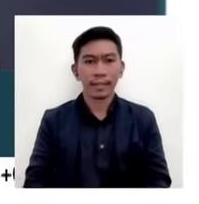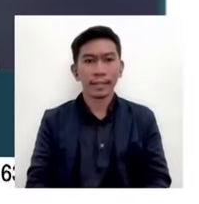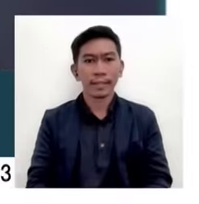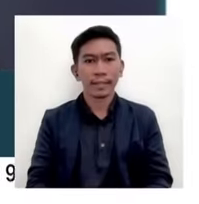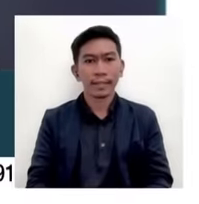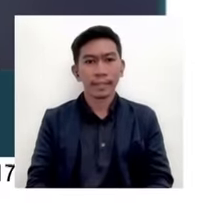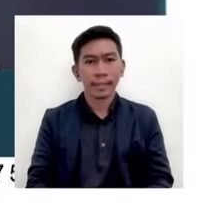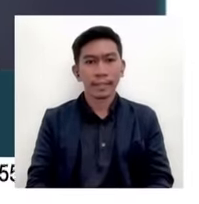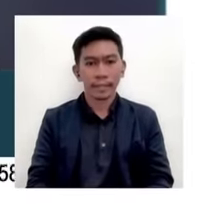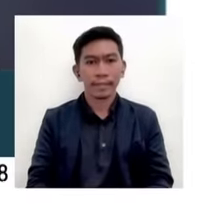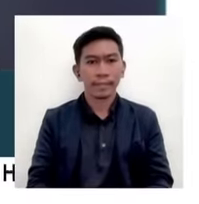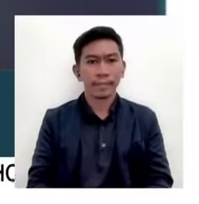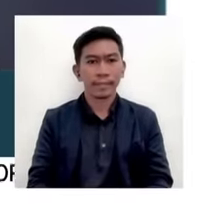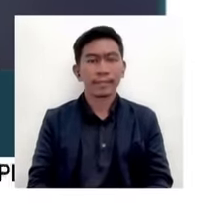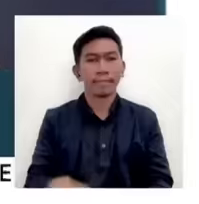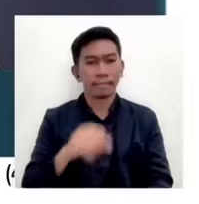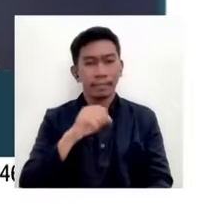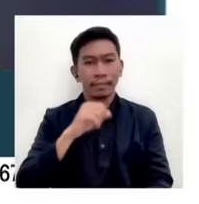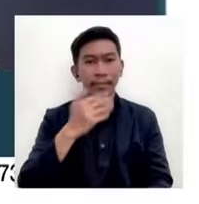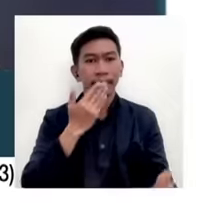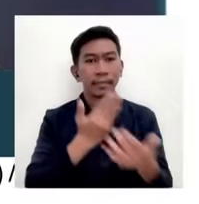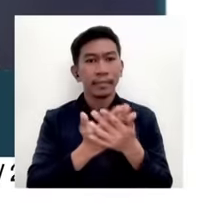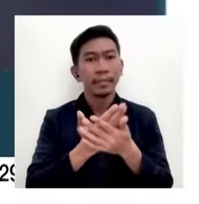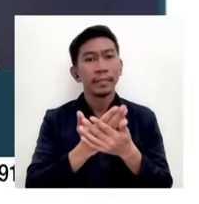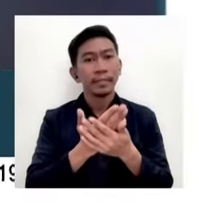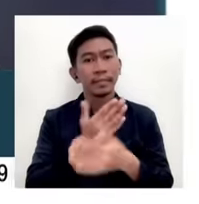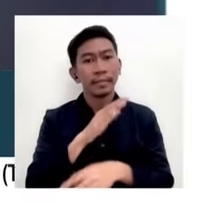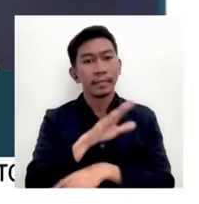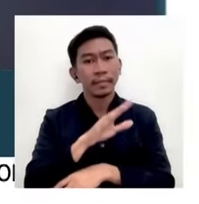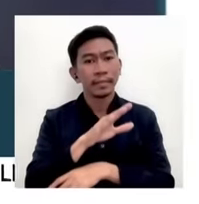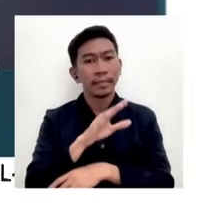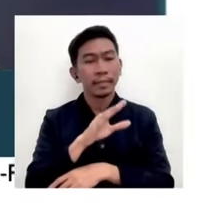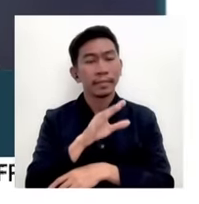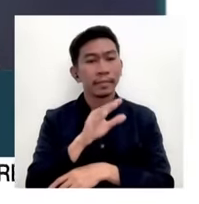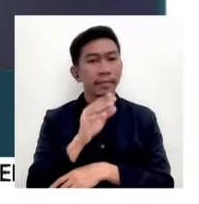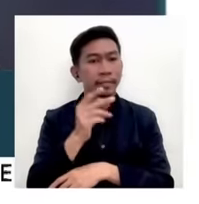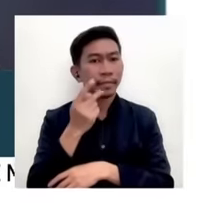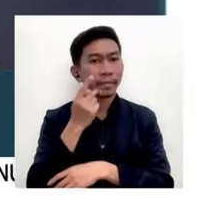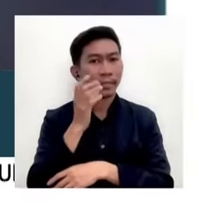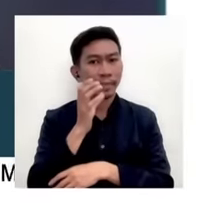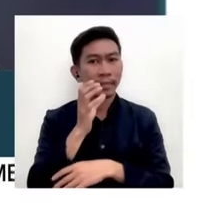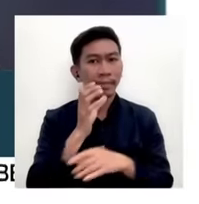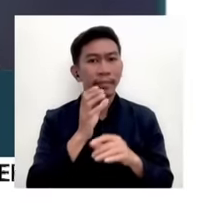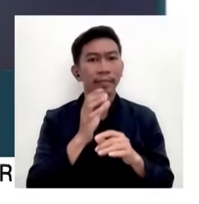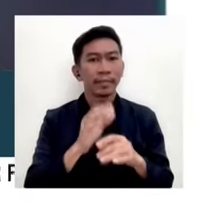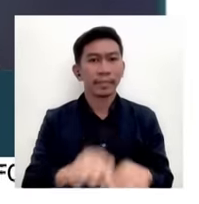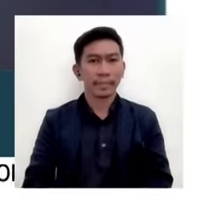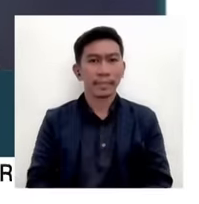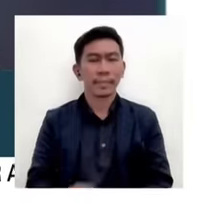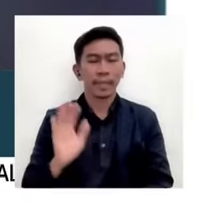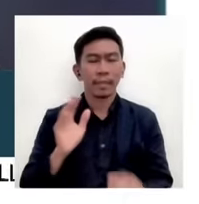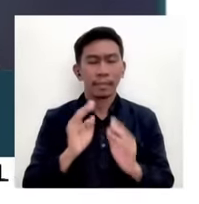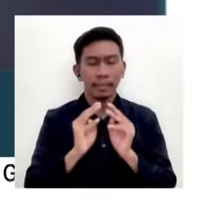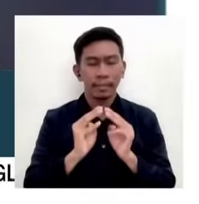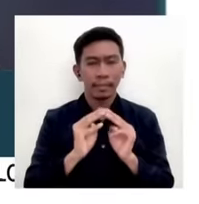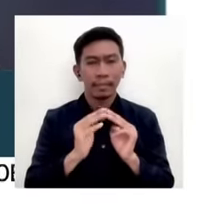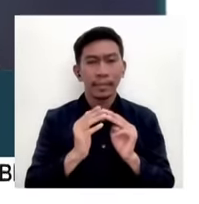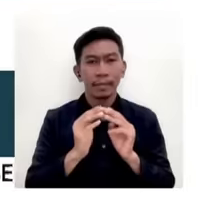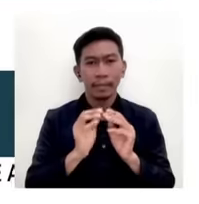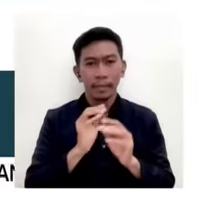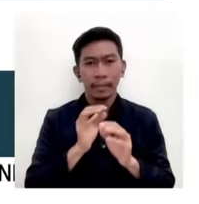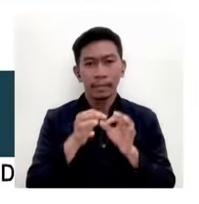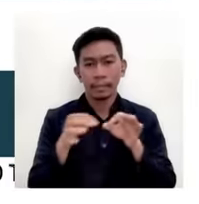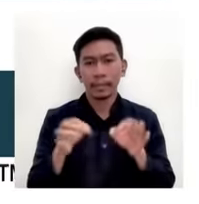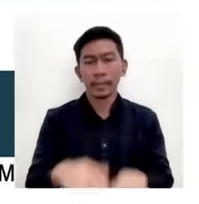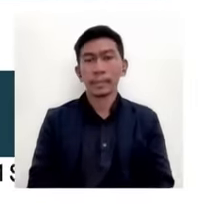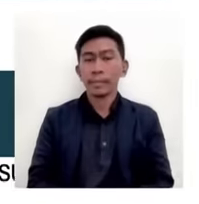Yeah, magandang hapon, Katrina, and assalamu alaikum warahmatullahi taala wabarakatuh. Yeah,